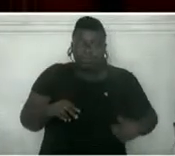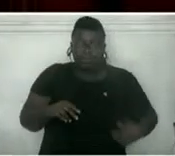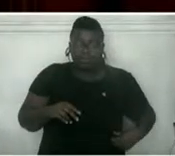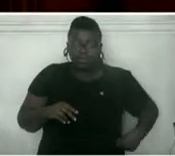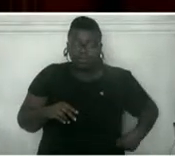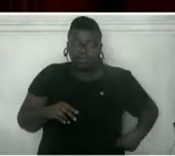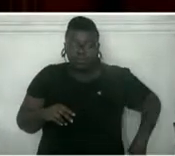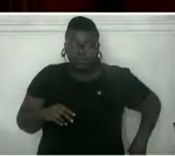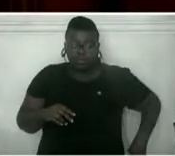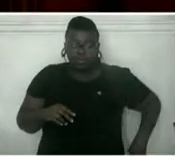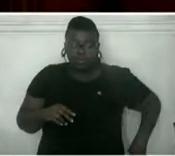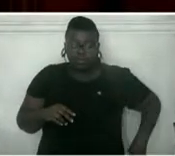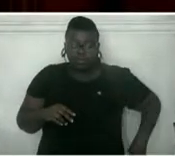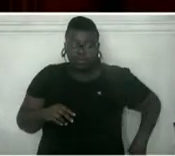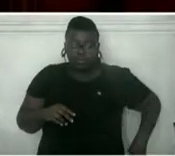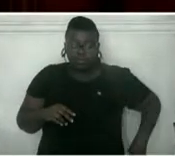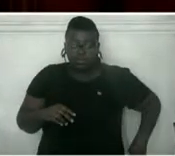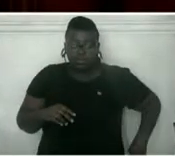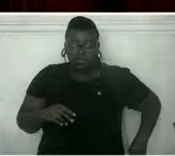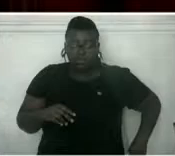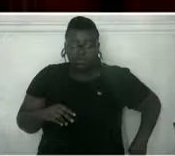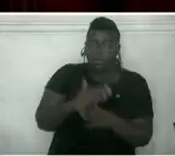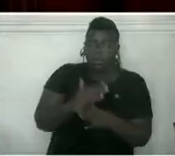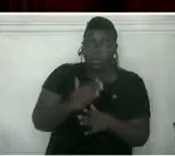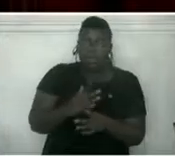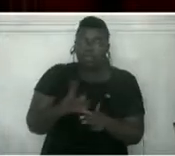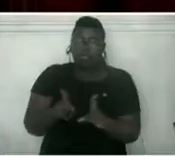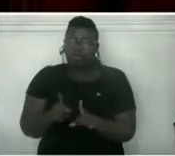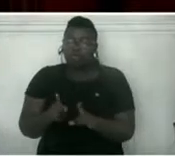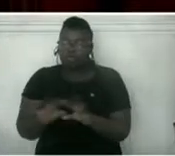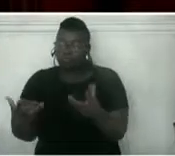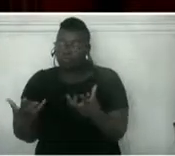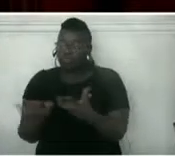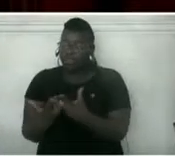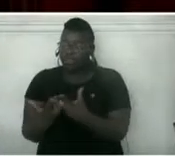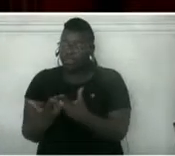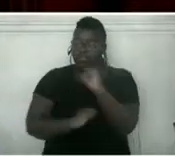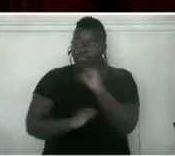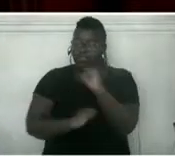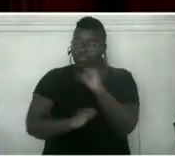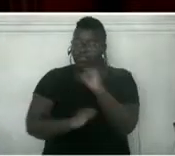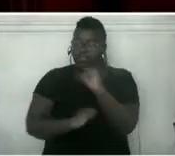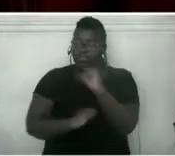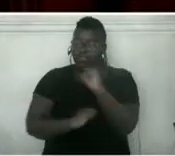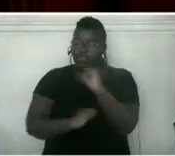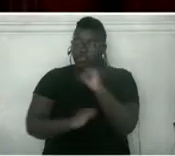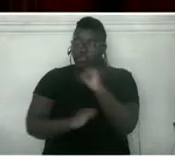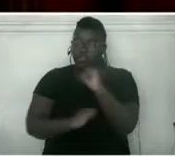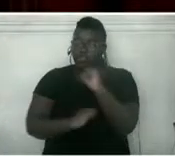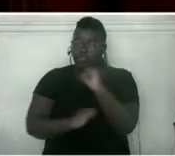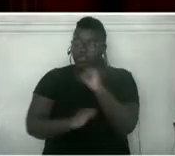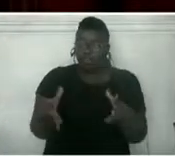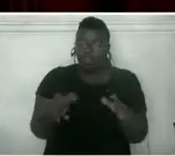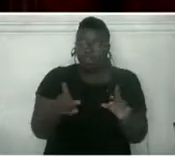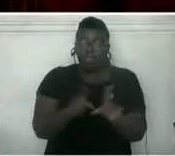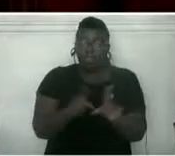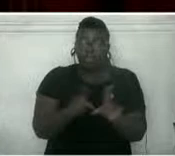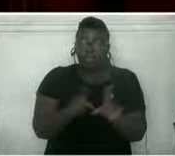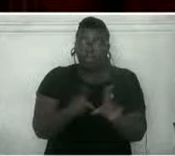and we will be working with all relevant structures to deal with this. We also are establishing